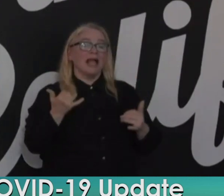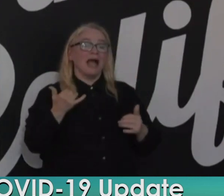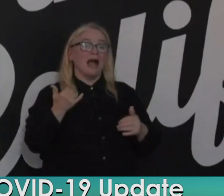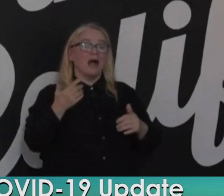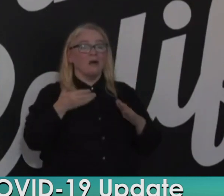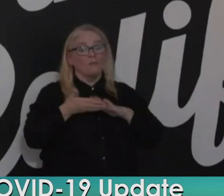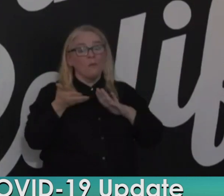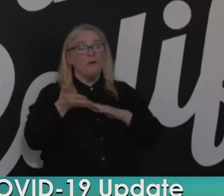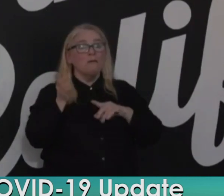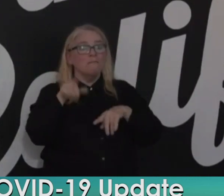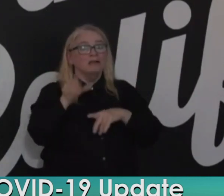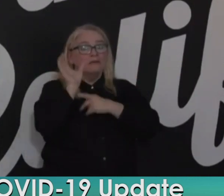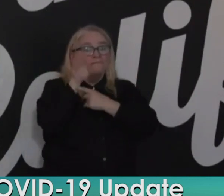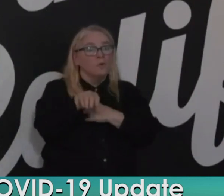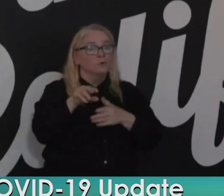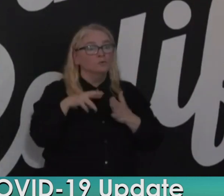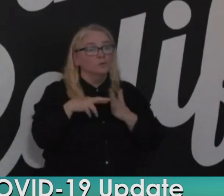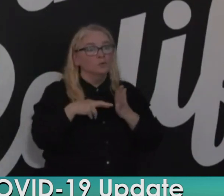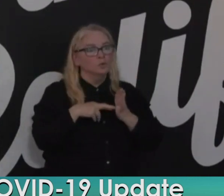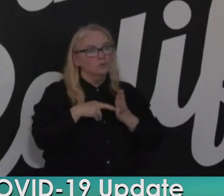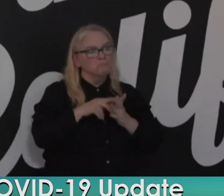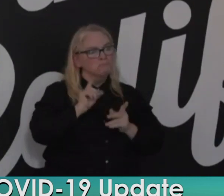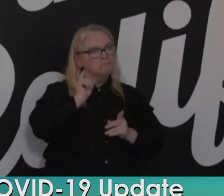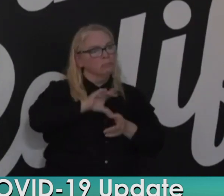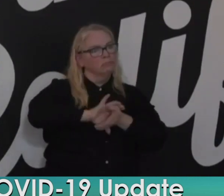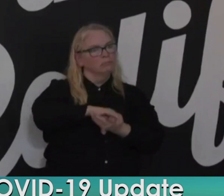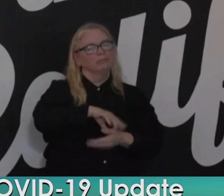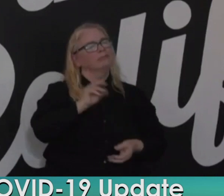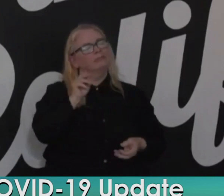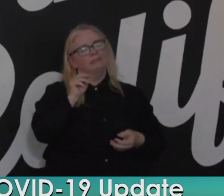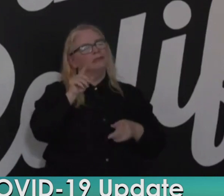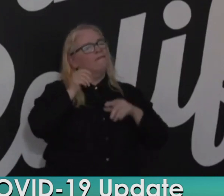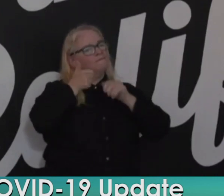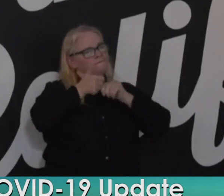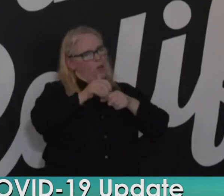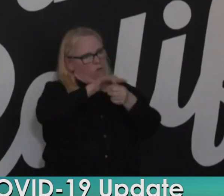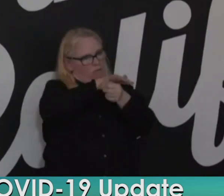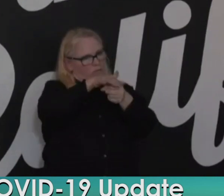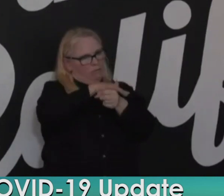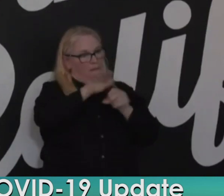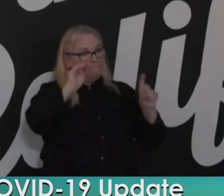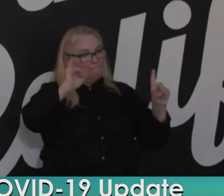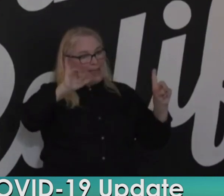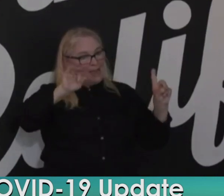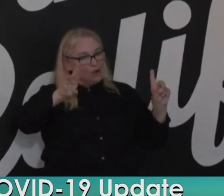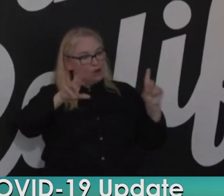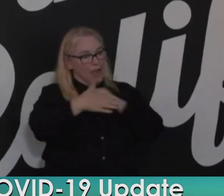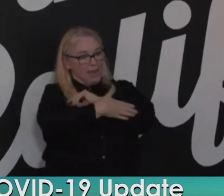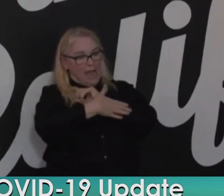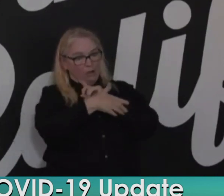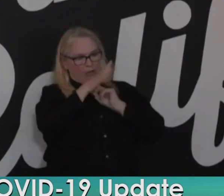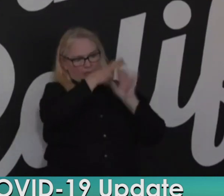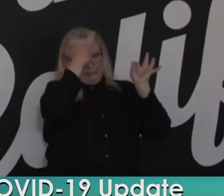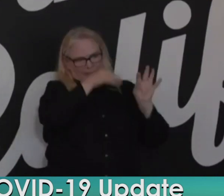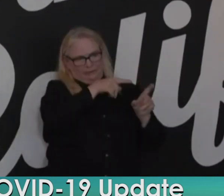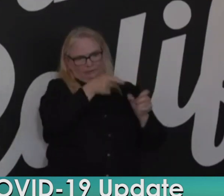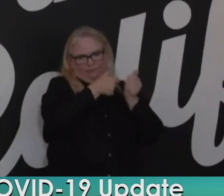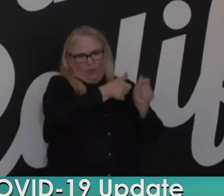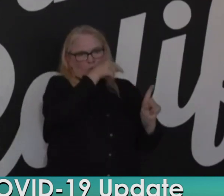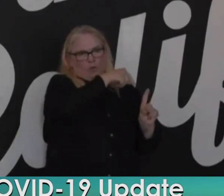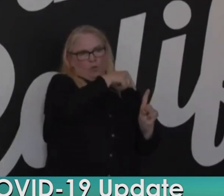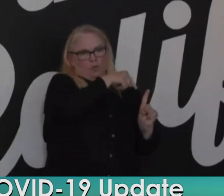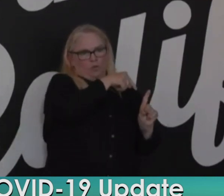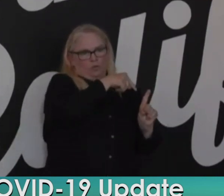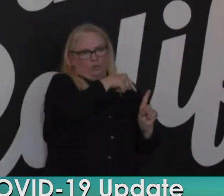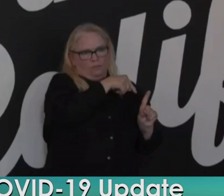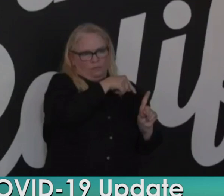the leadership of county supervisors, and again, no substitute for the leadership of county health officials. The guidance is real, and it could